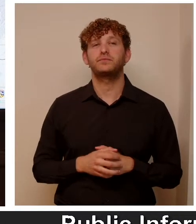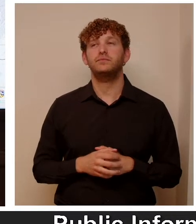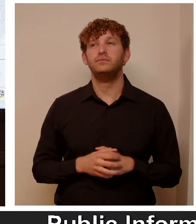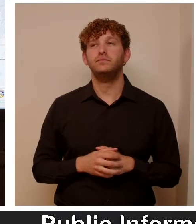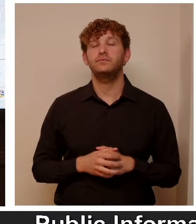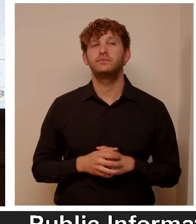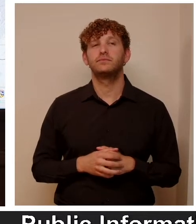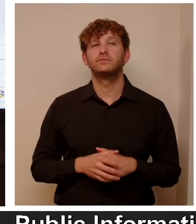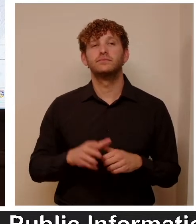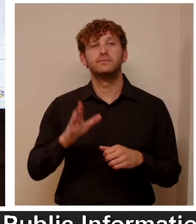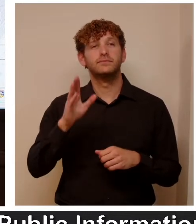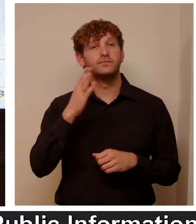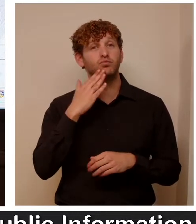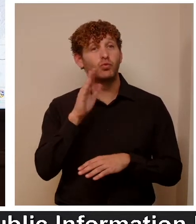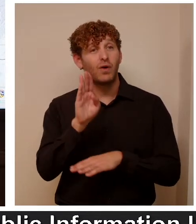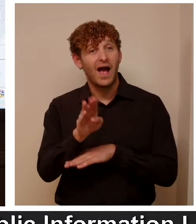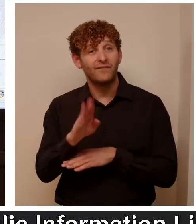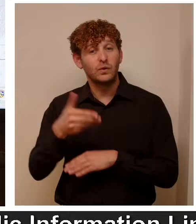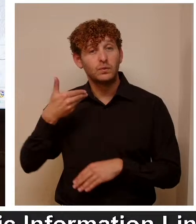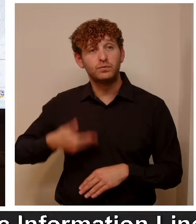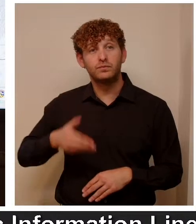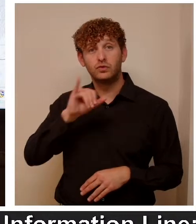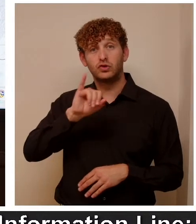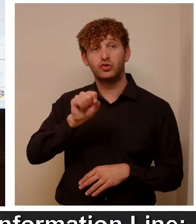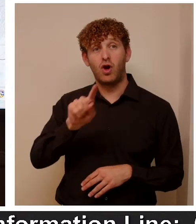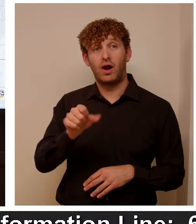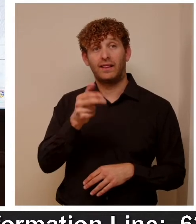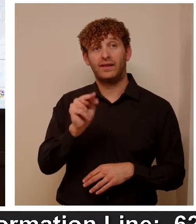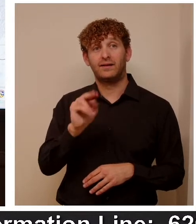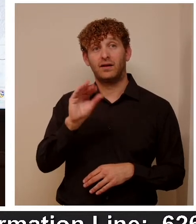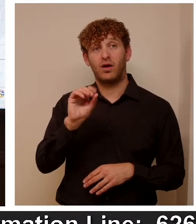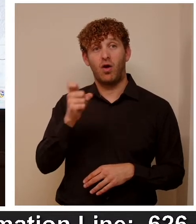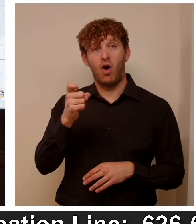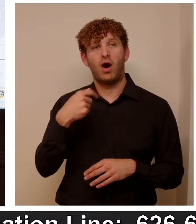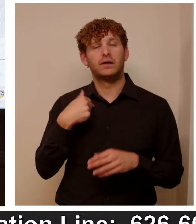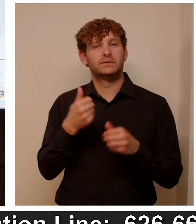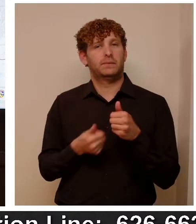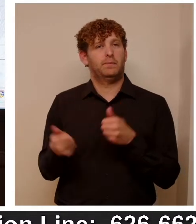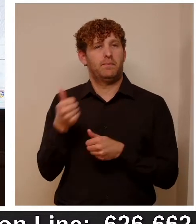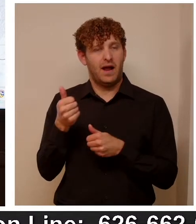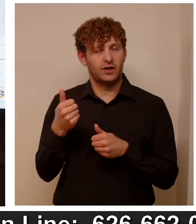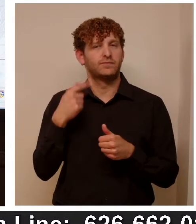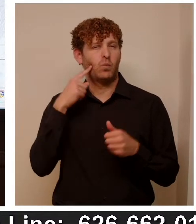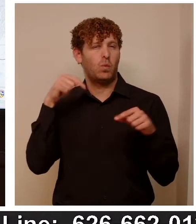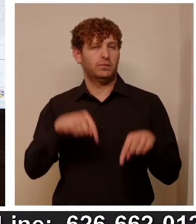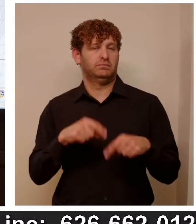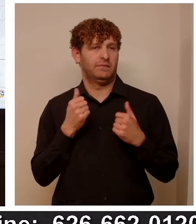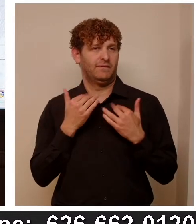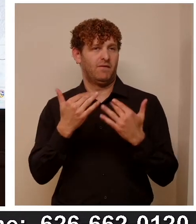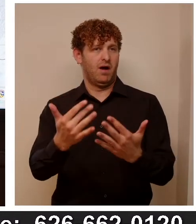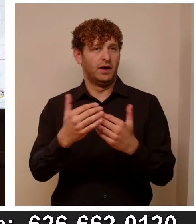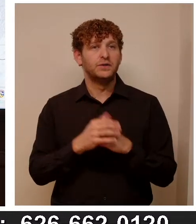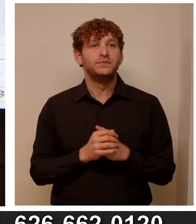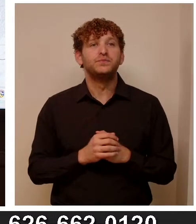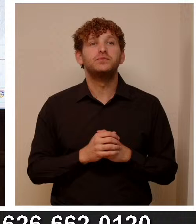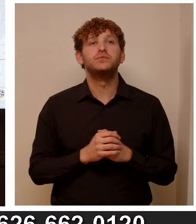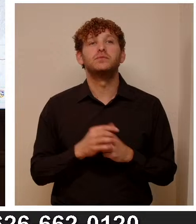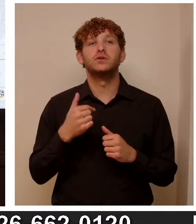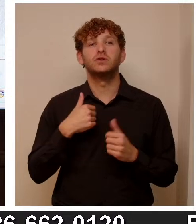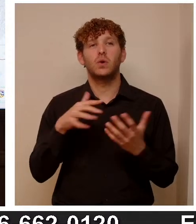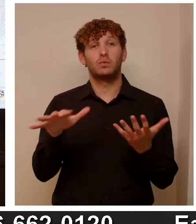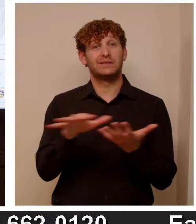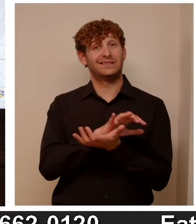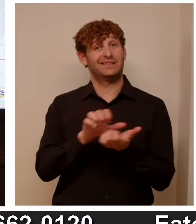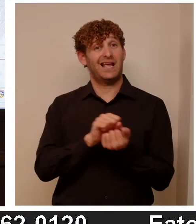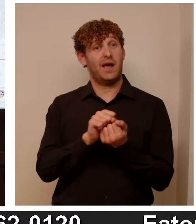Good afternoon, Jonathan Cox, Unified Incident Commander here on the Eaton Fire. Just wanted to share some updates on the damage inspection numbers. As of